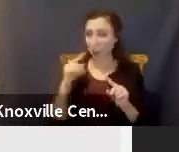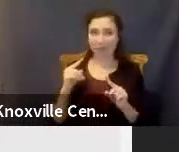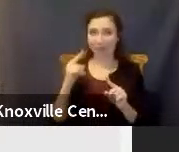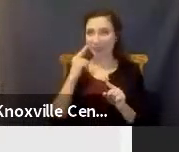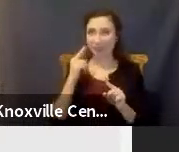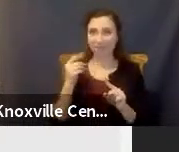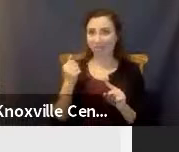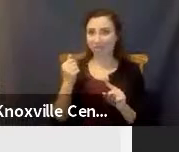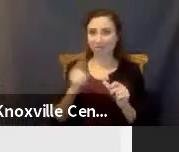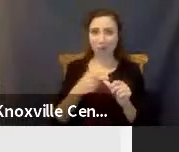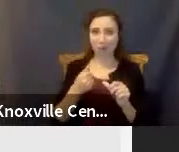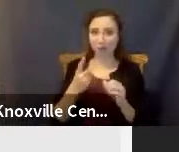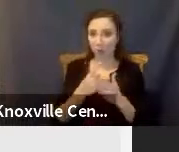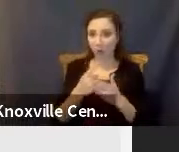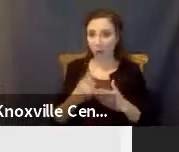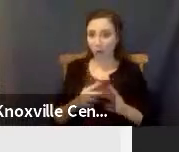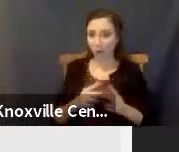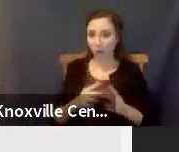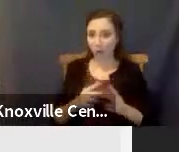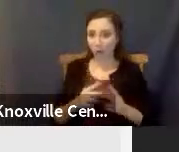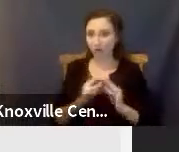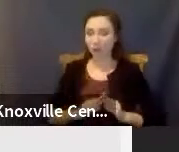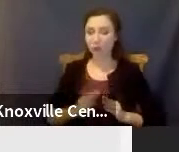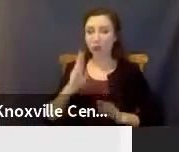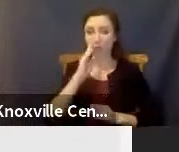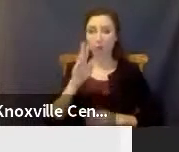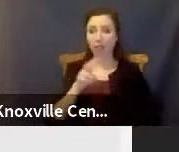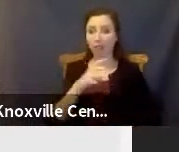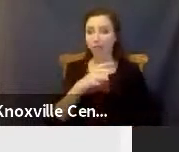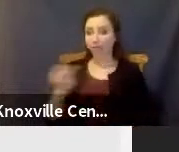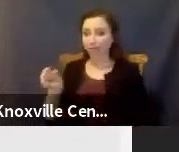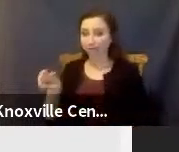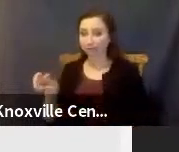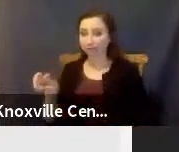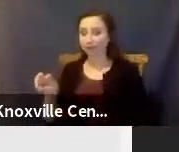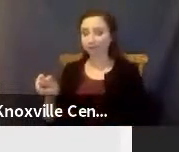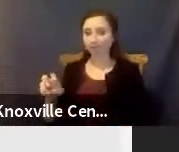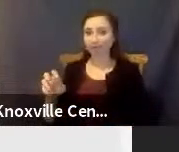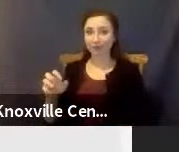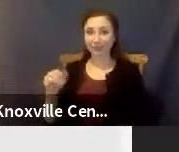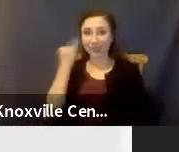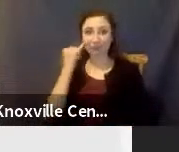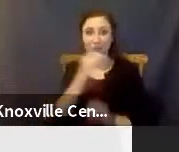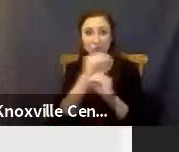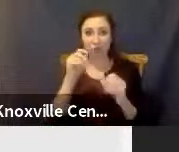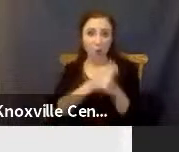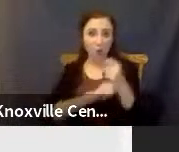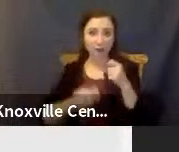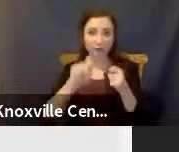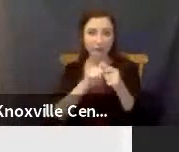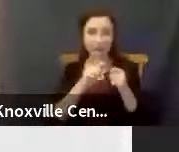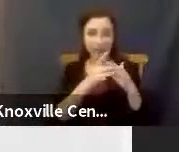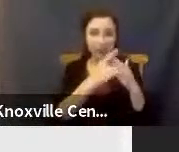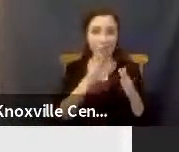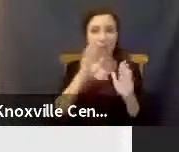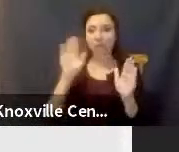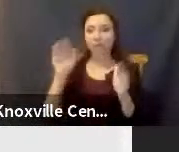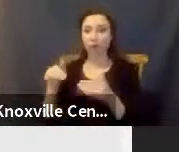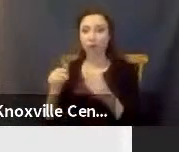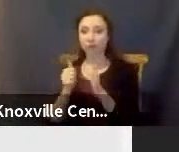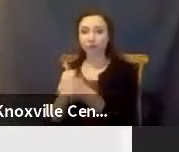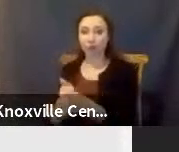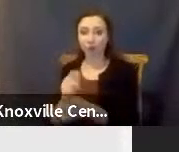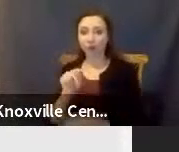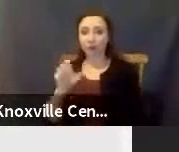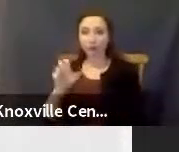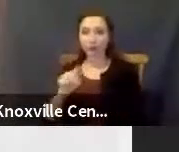had said that we were going to default to the Tennessee Pledge where there was not other specific guidance. And for that matter, this is an executive